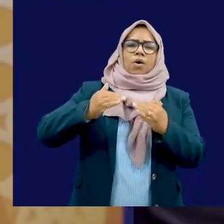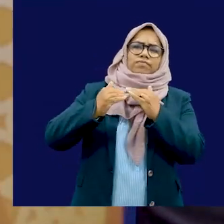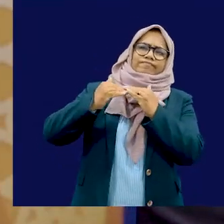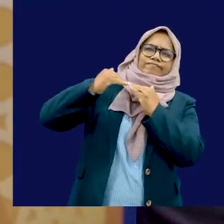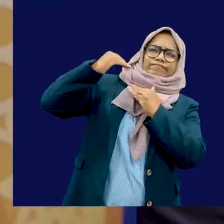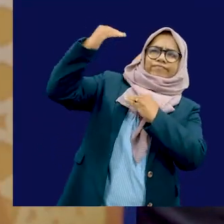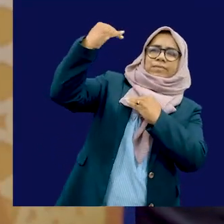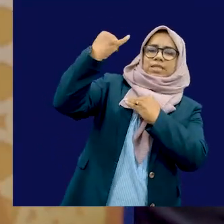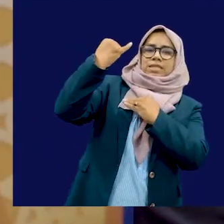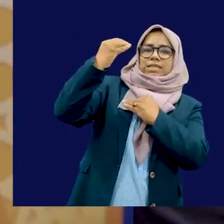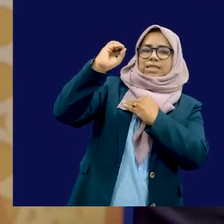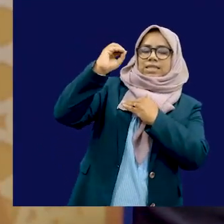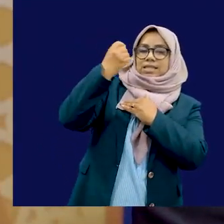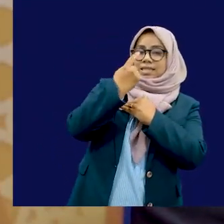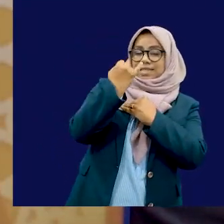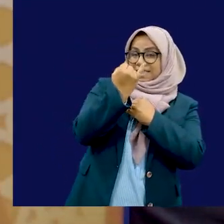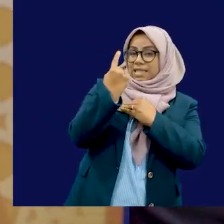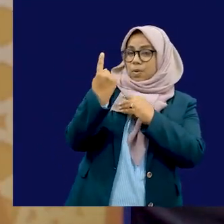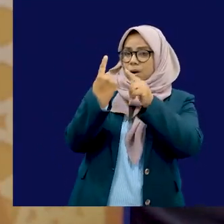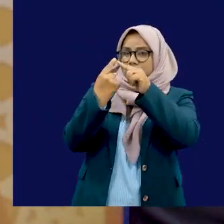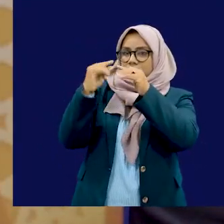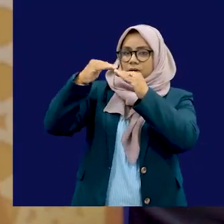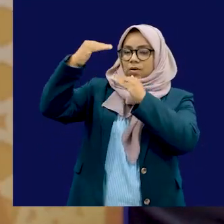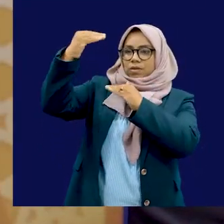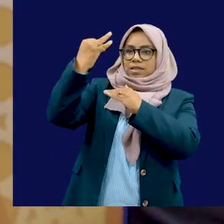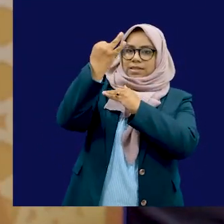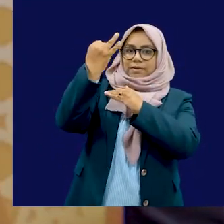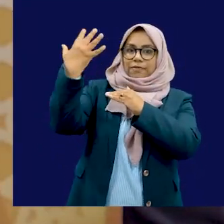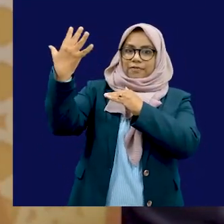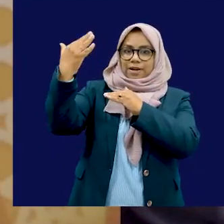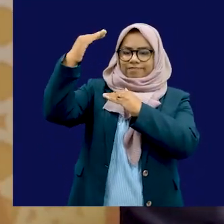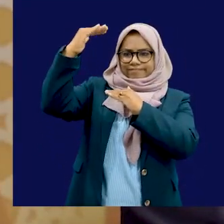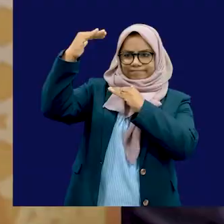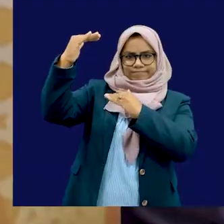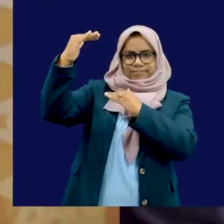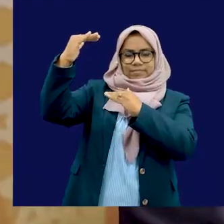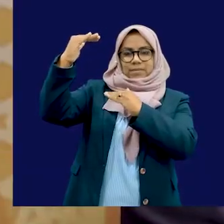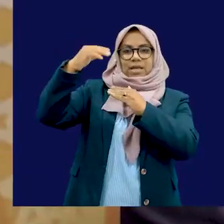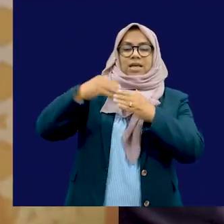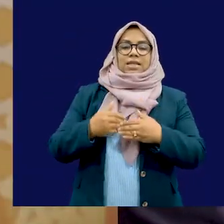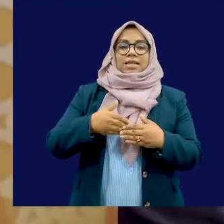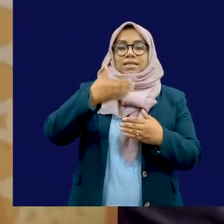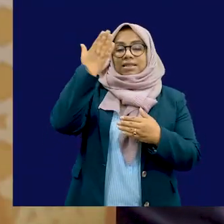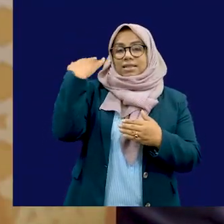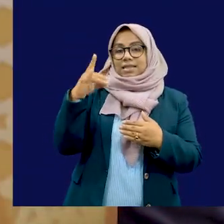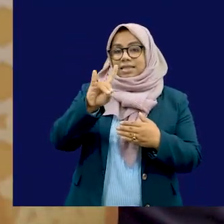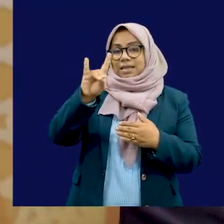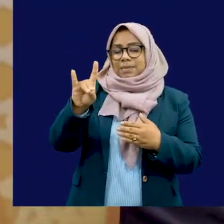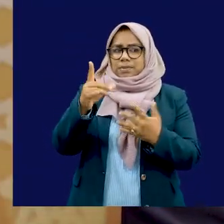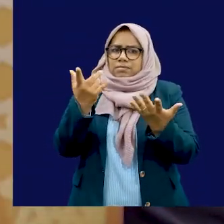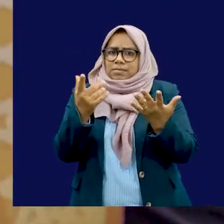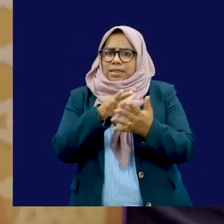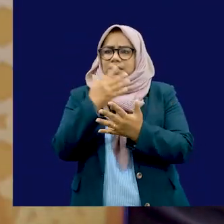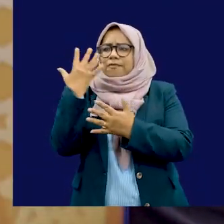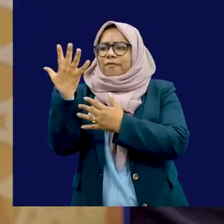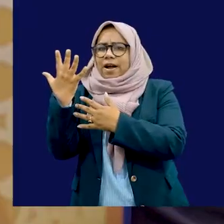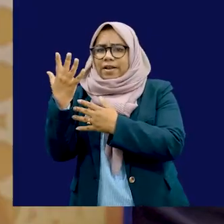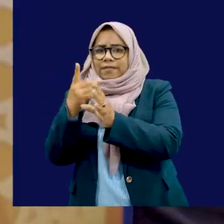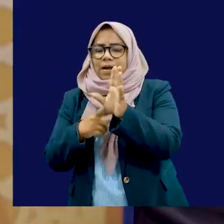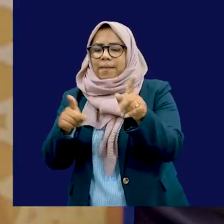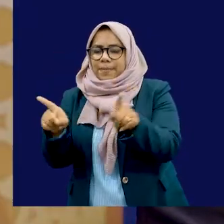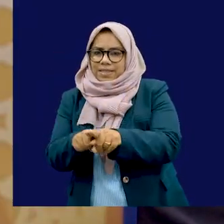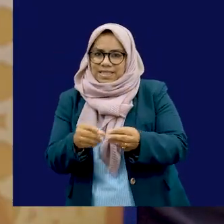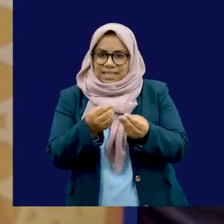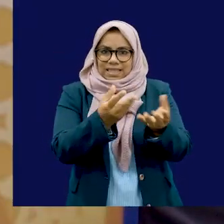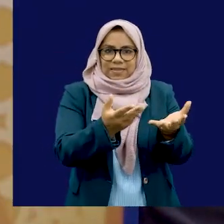reaches 61 up to 75, then a jad'a, a she camel in its 5th year, is due. If the